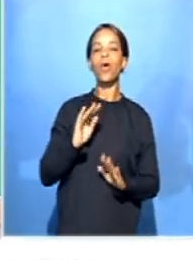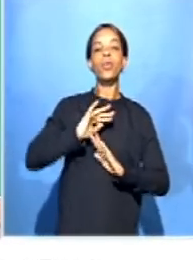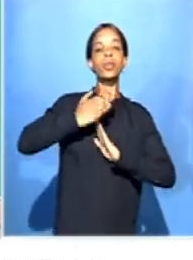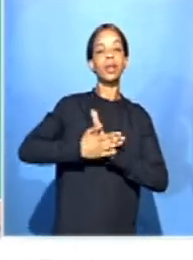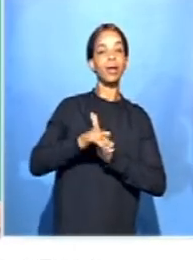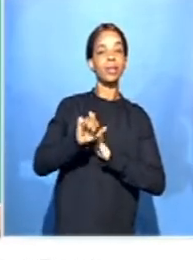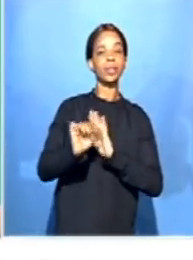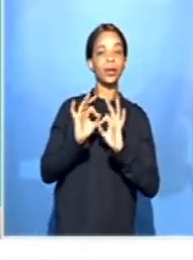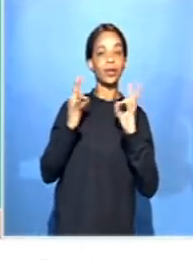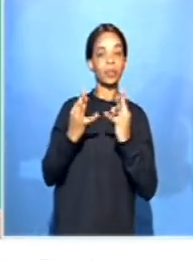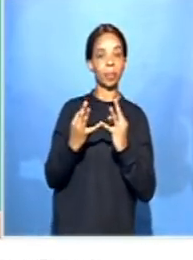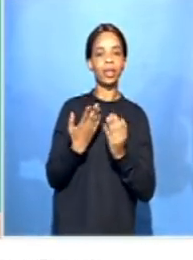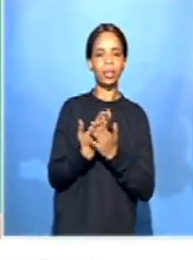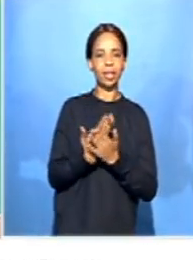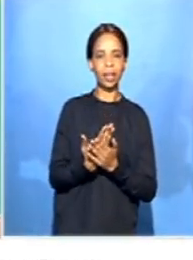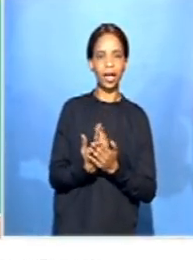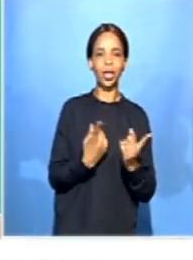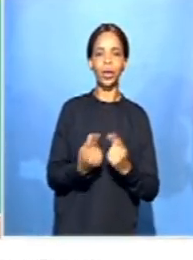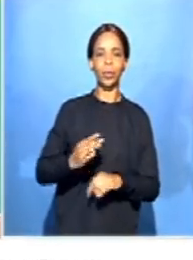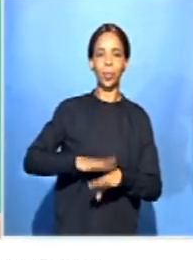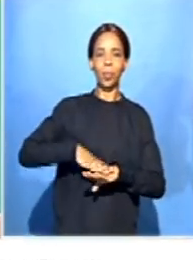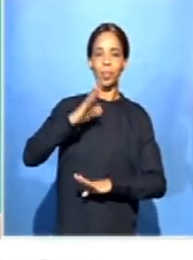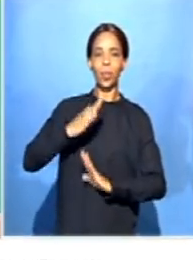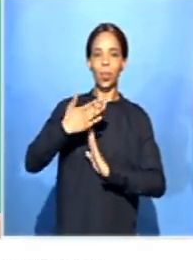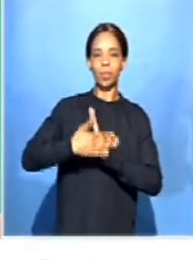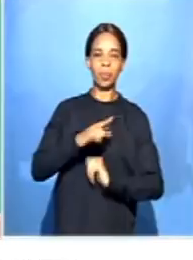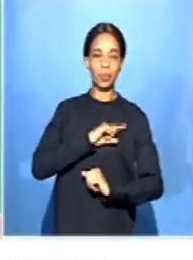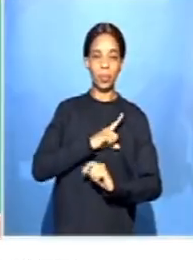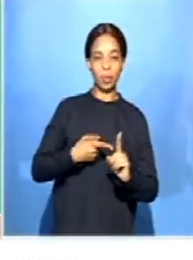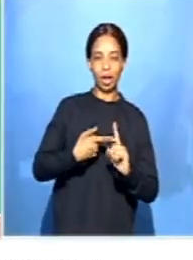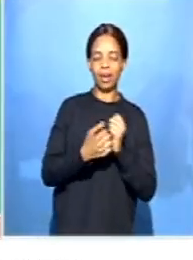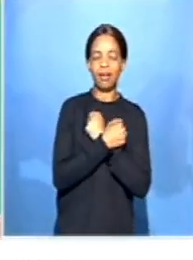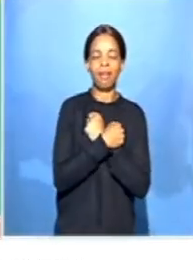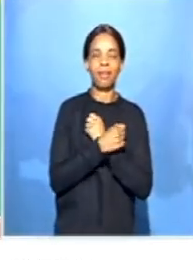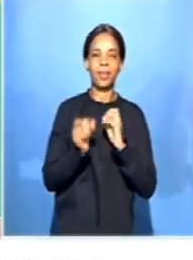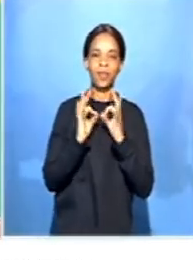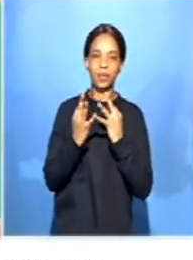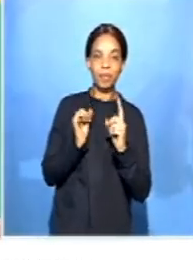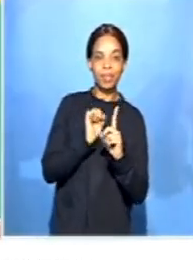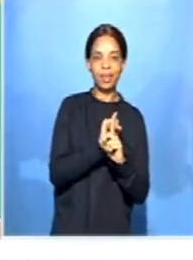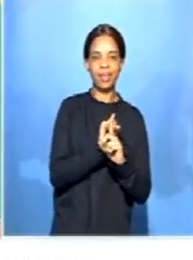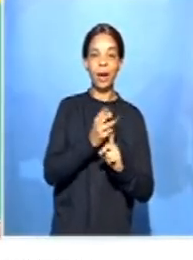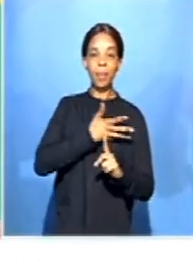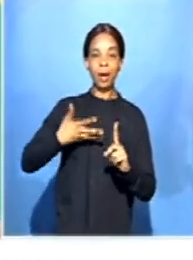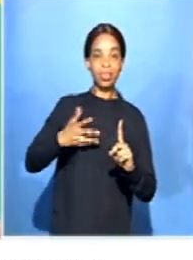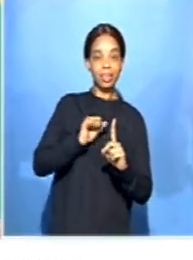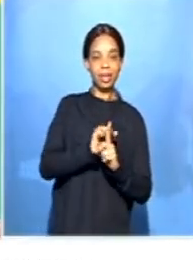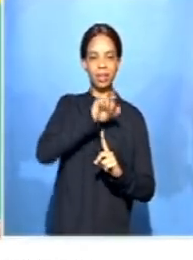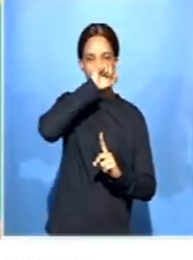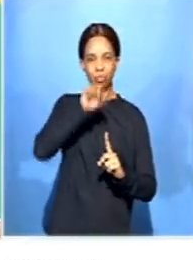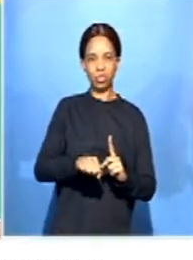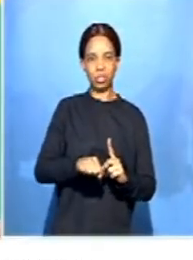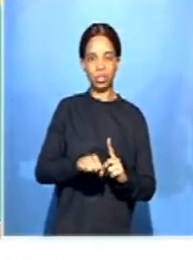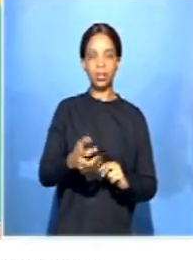the part that she still needed to do. She loved her family. She loved her mother. And let us make sure, men nana, ile African